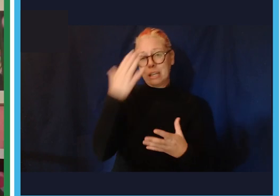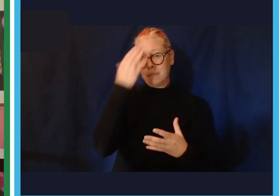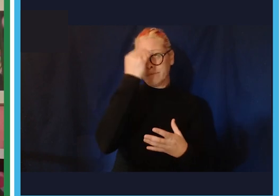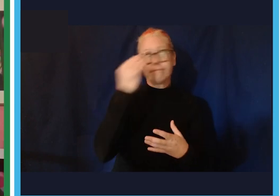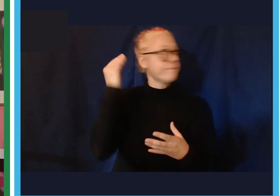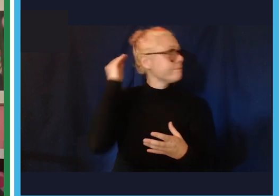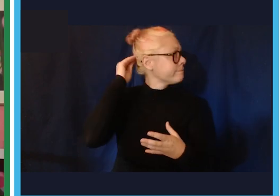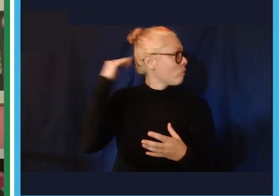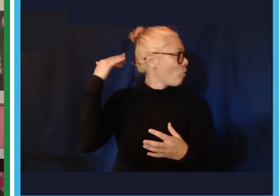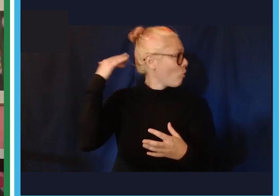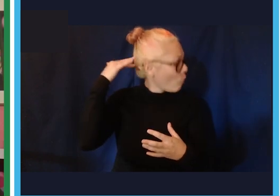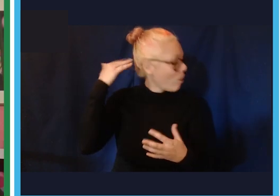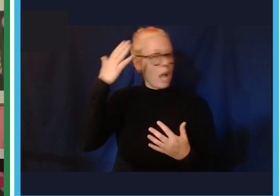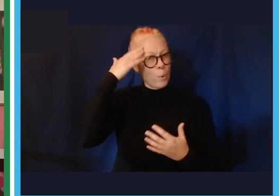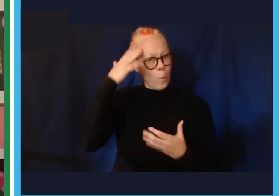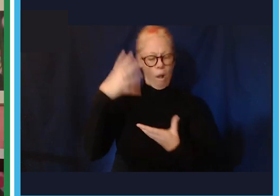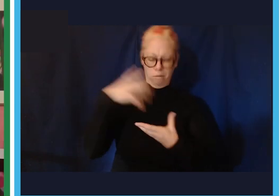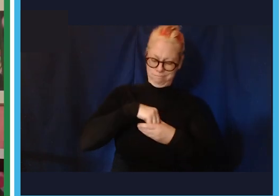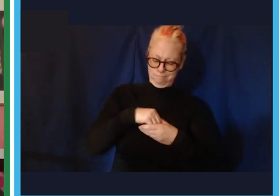that